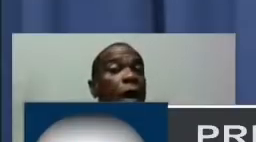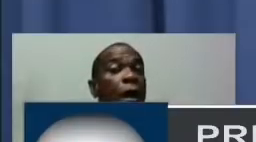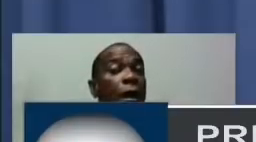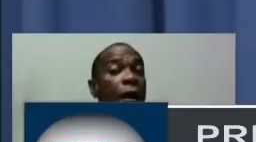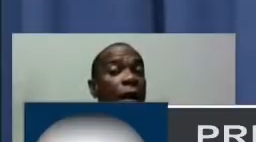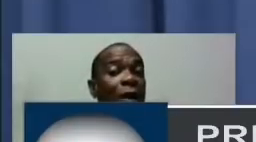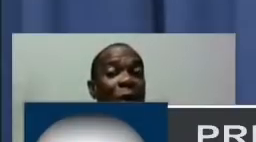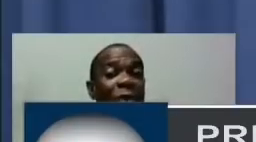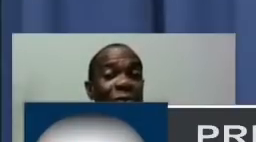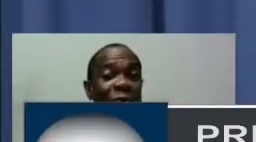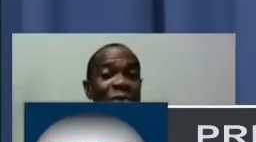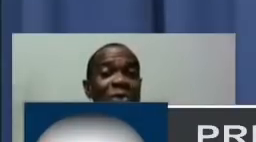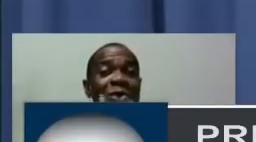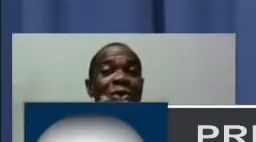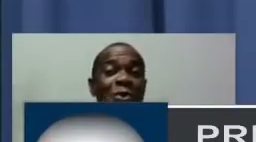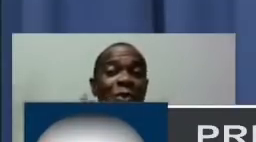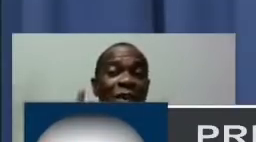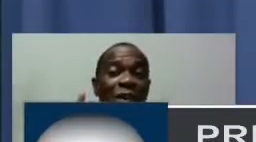at Tobago,